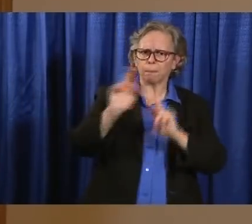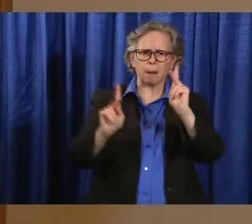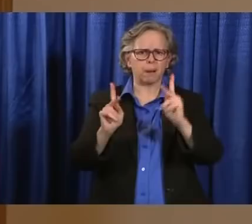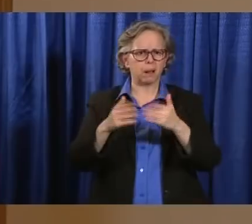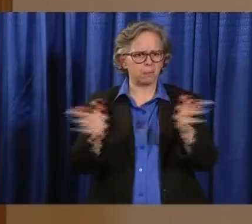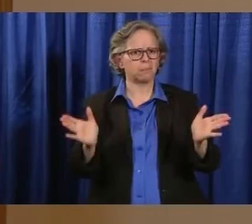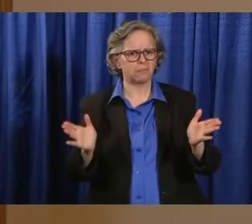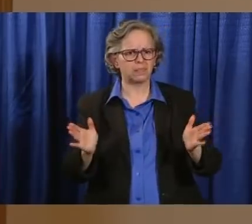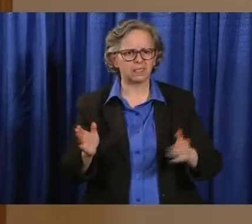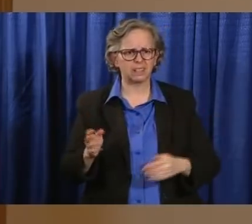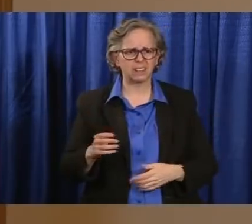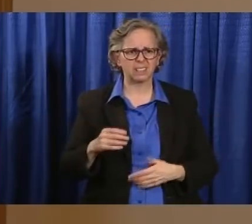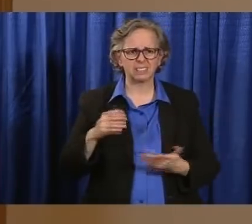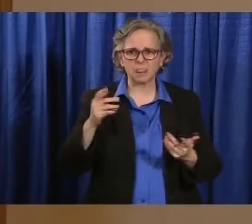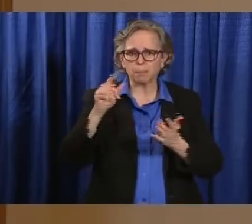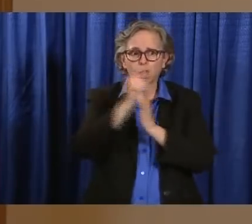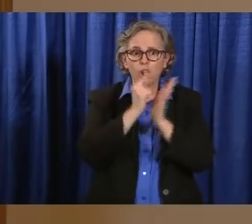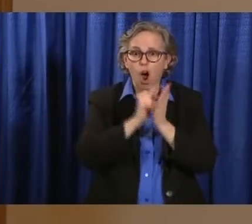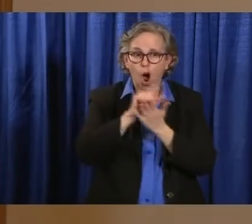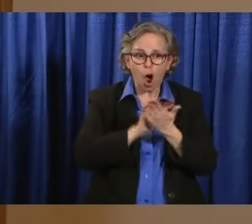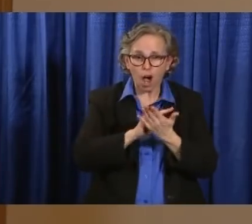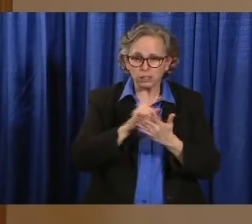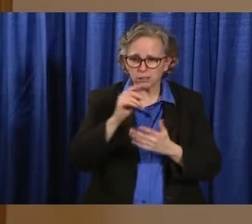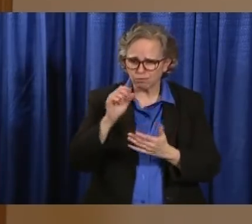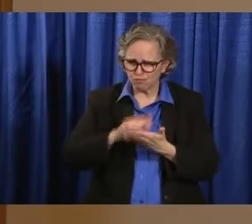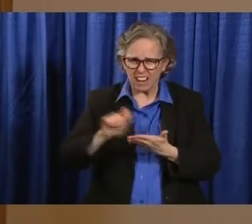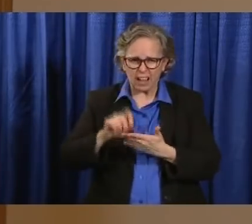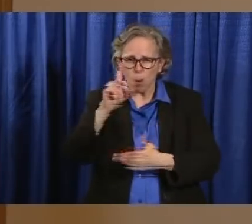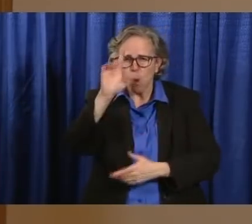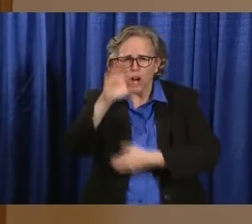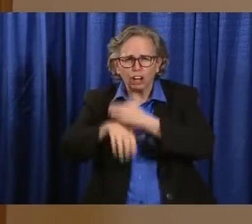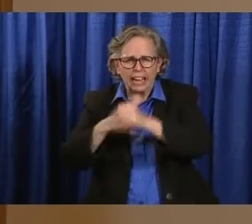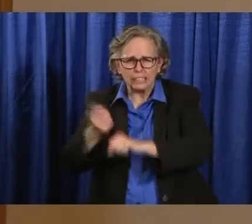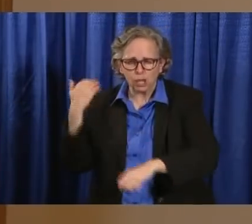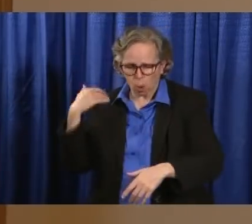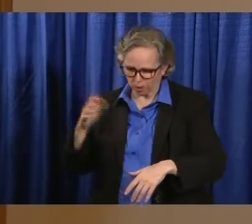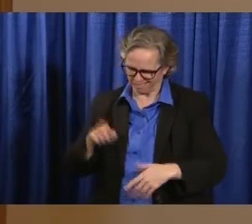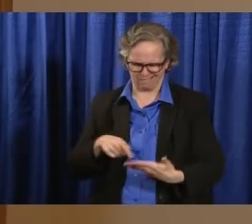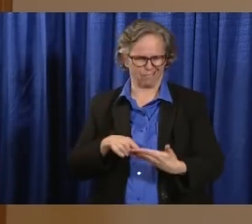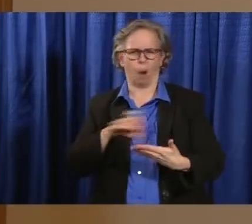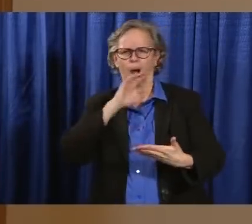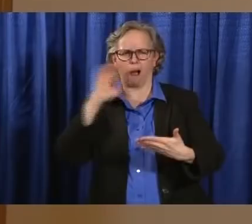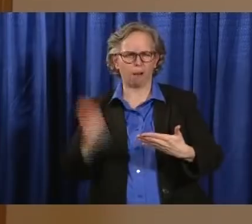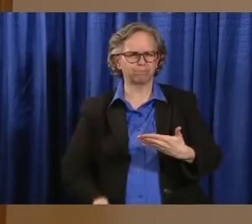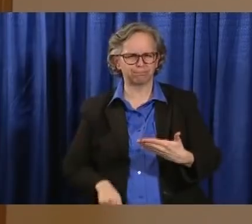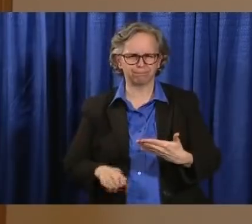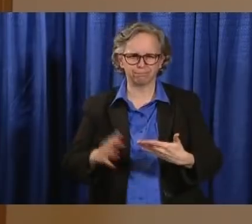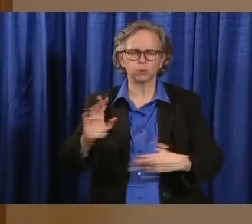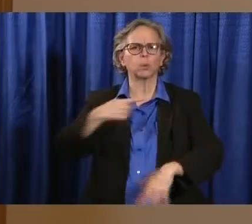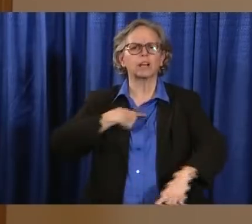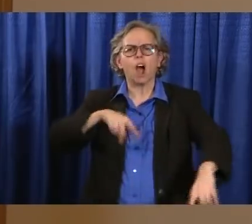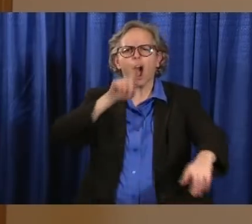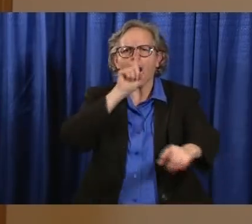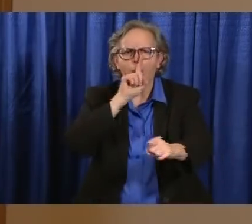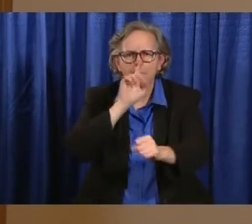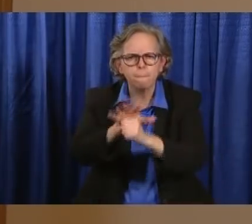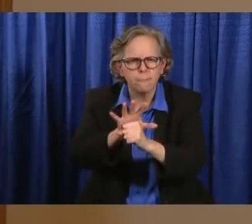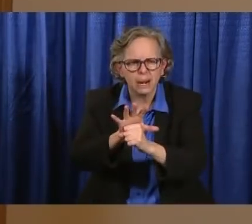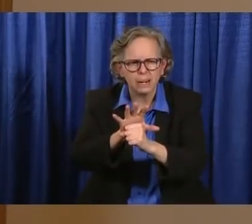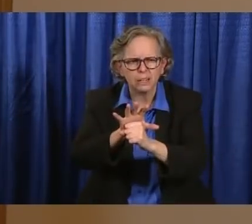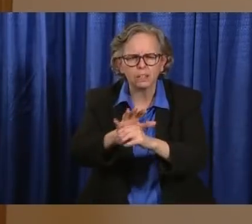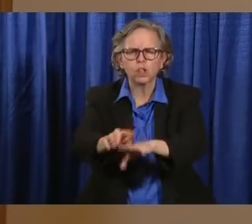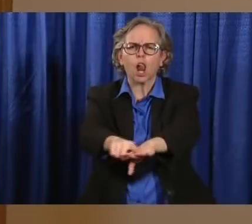almost a century ago. So we are fully committed to the long haul in this, and fully committed to